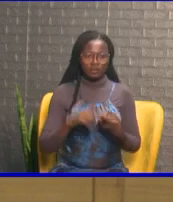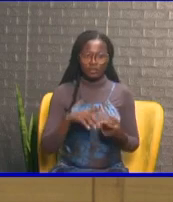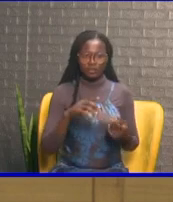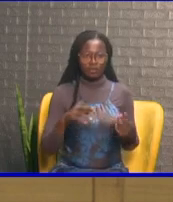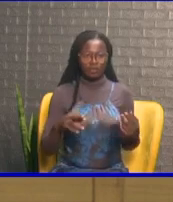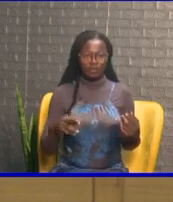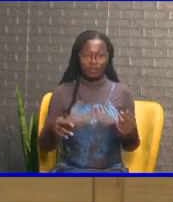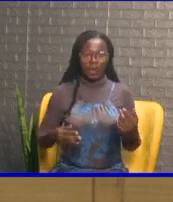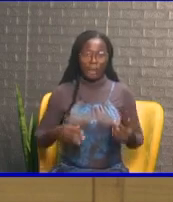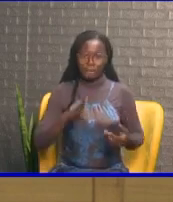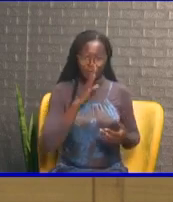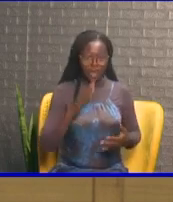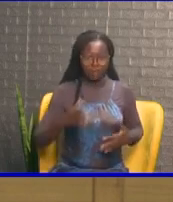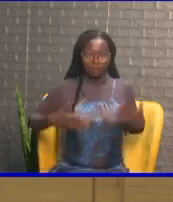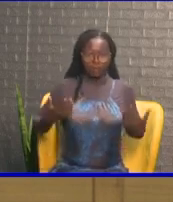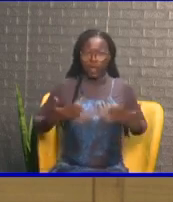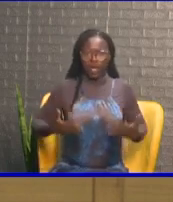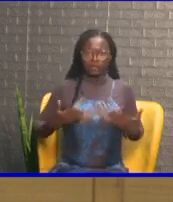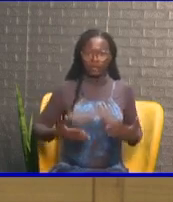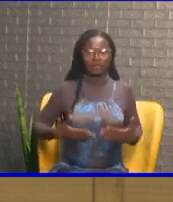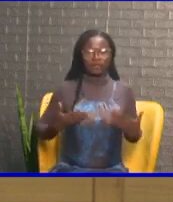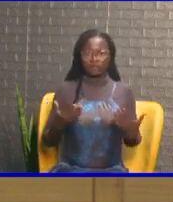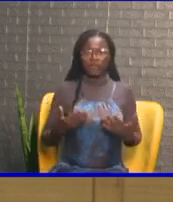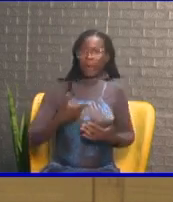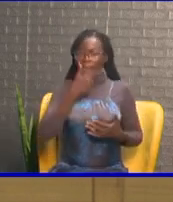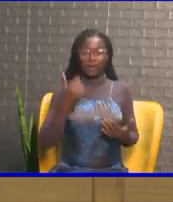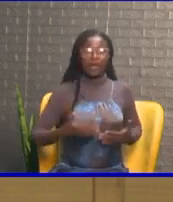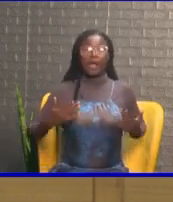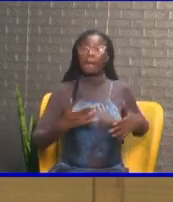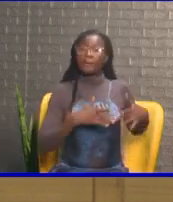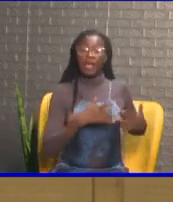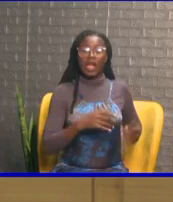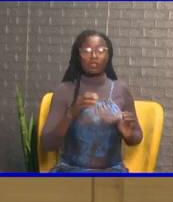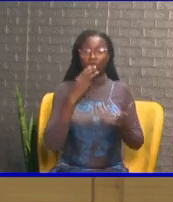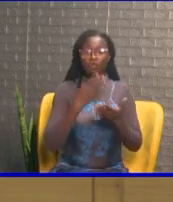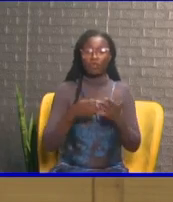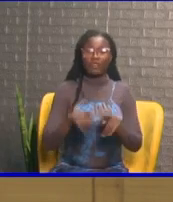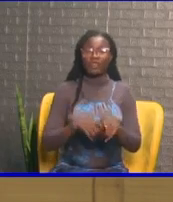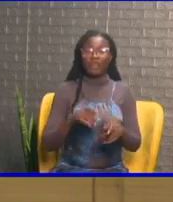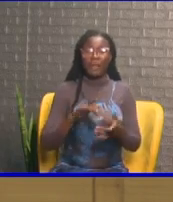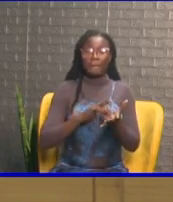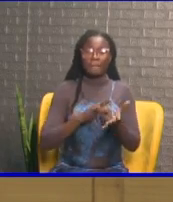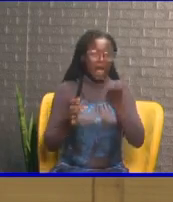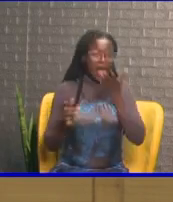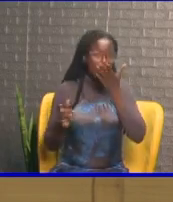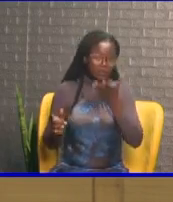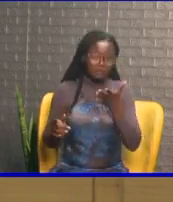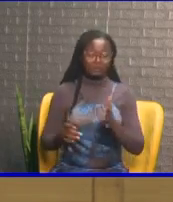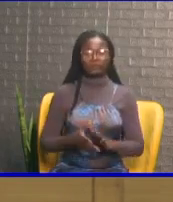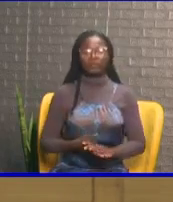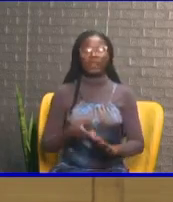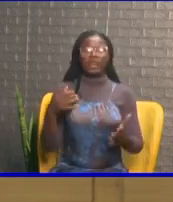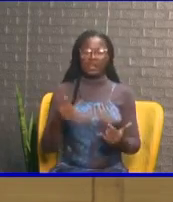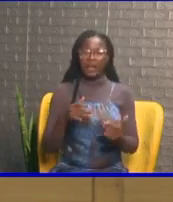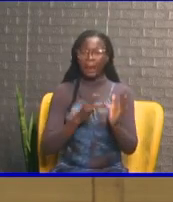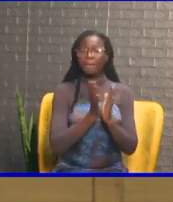Because a merry heart doeth good like what? Medicine. Now, where does it get that joy there? Jeremiah chapter 15, verse 16. It says this. It says,